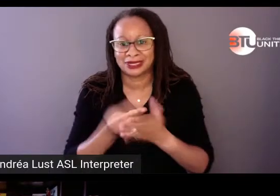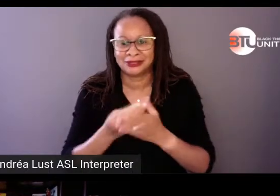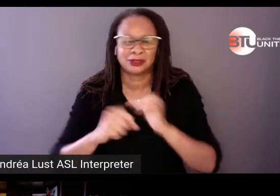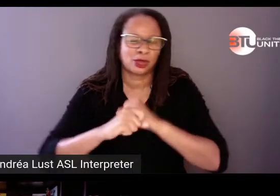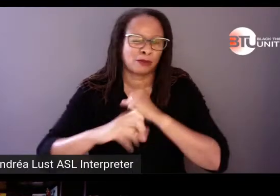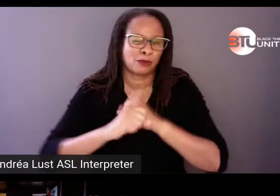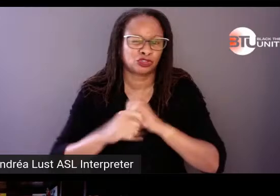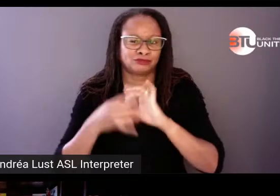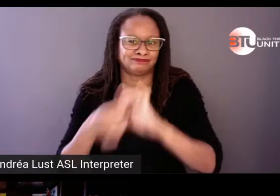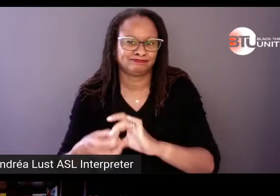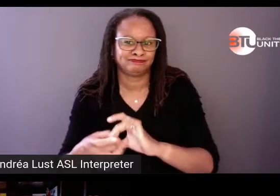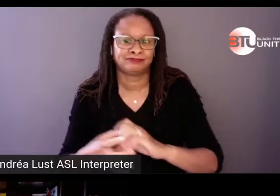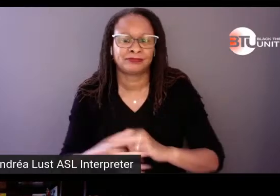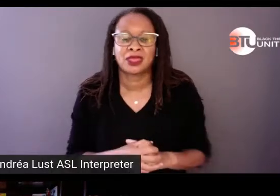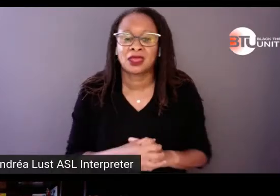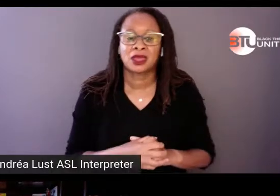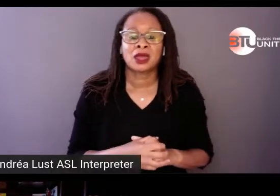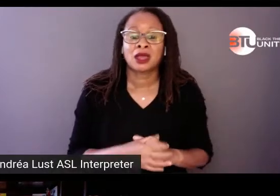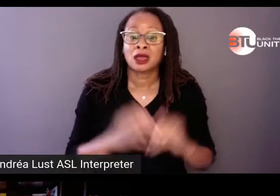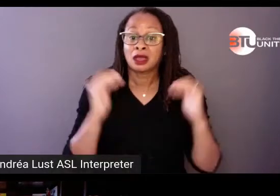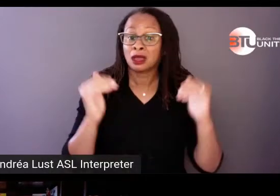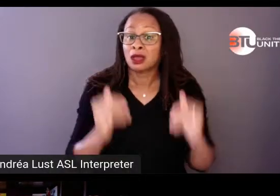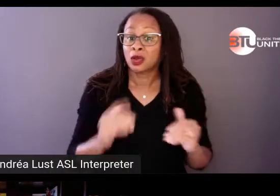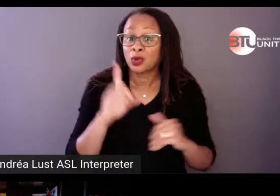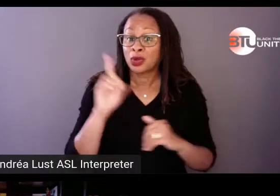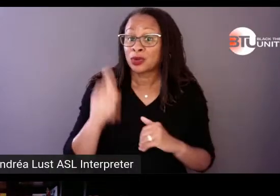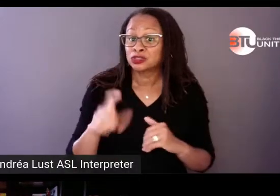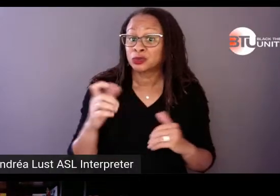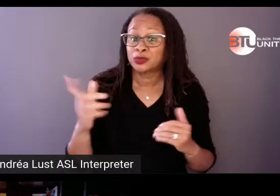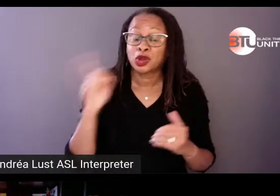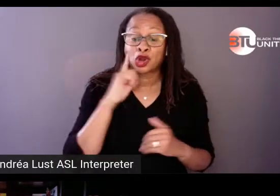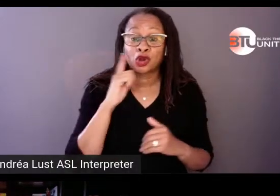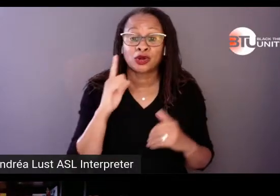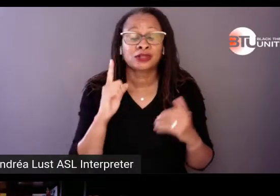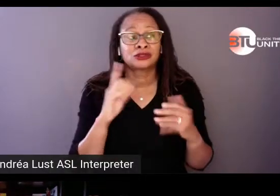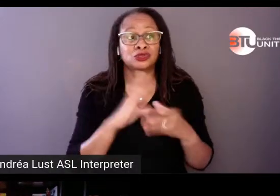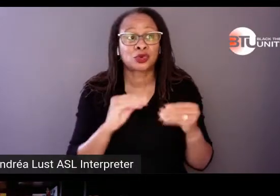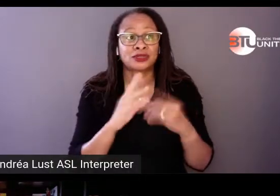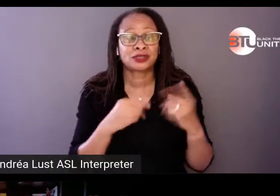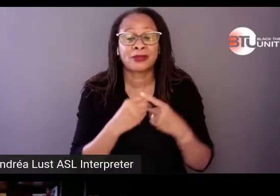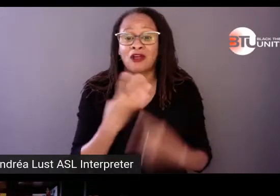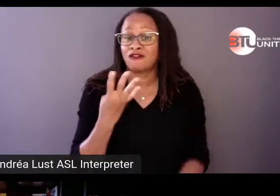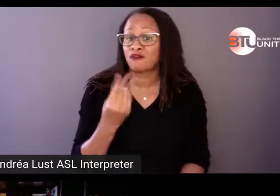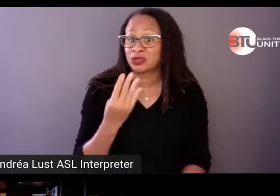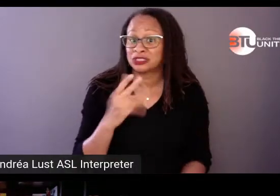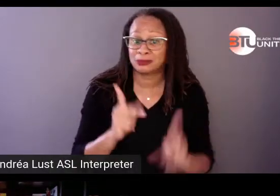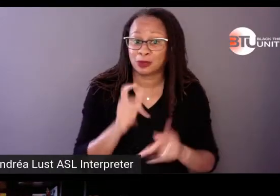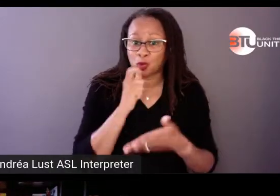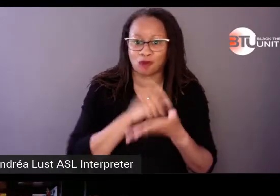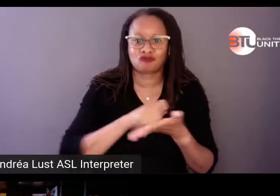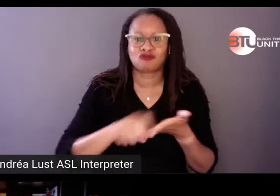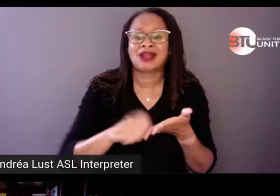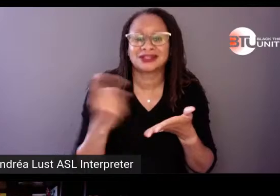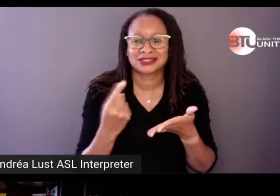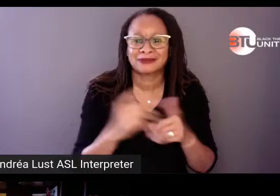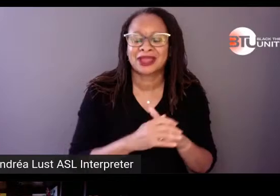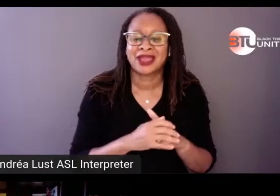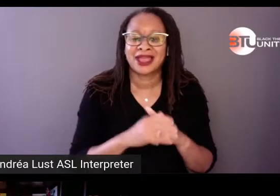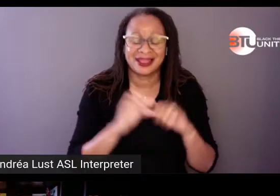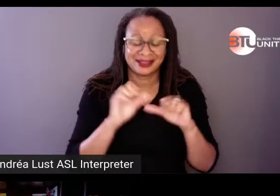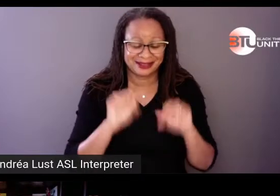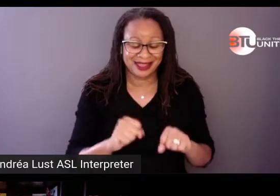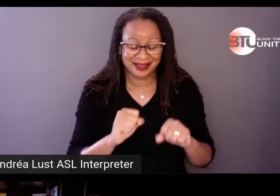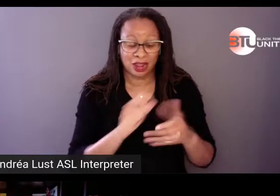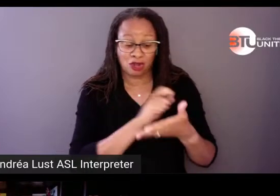We've heard about stories about people, by 14 people that are writing something. Can an artist protect